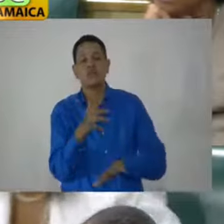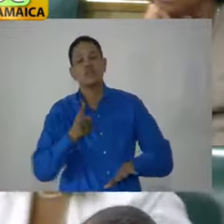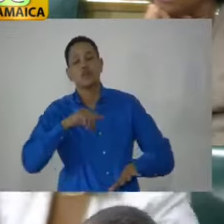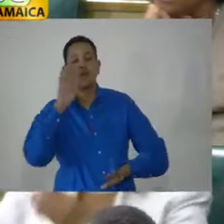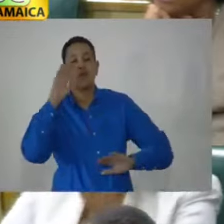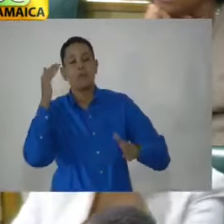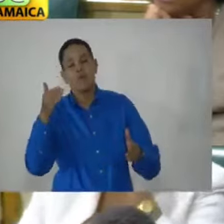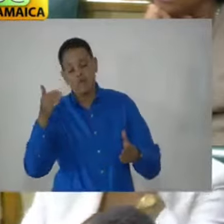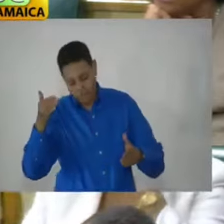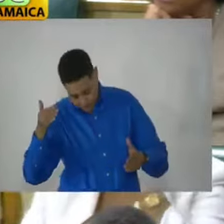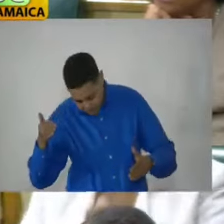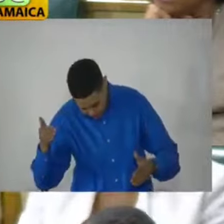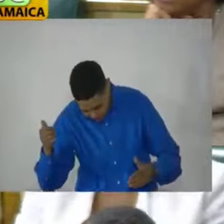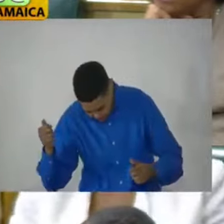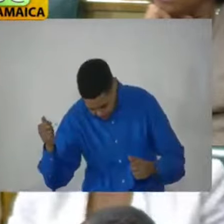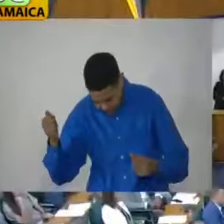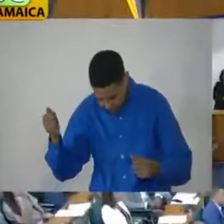moved